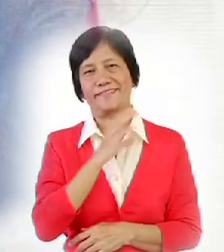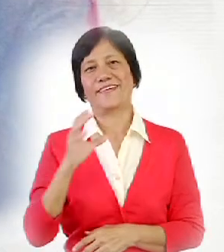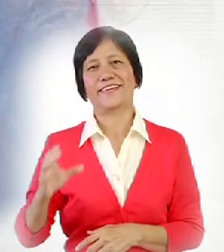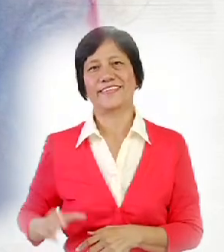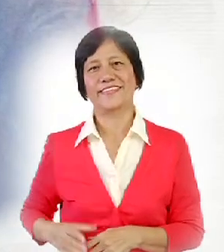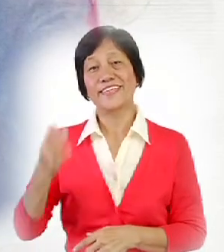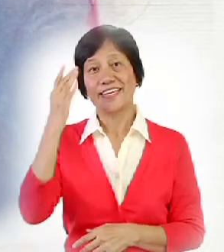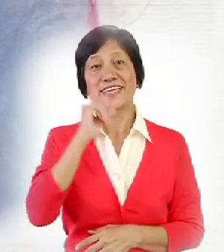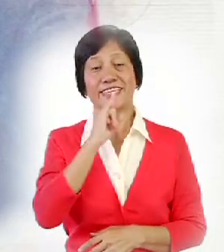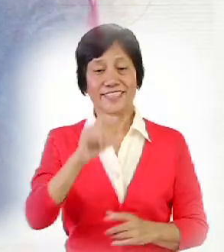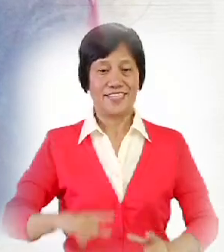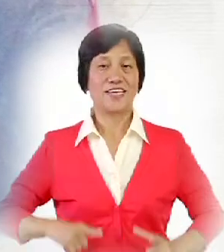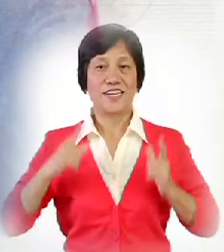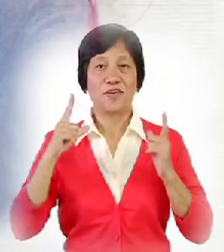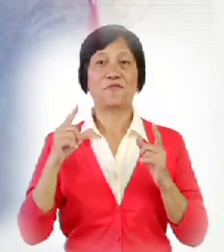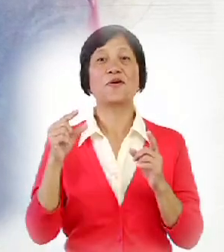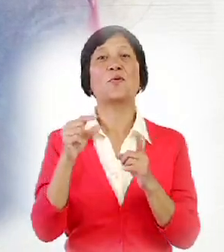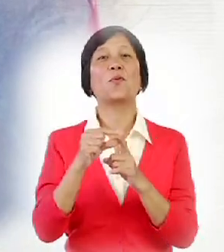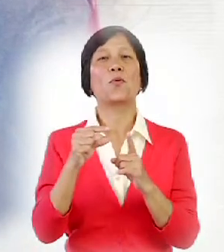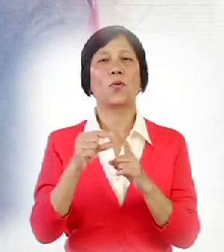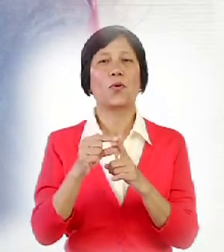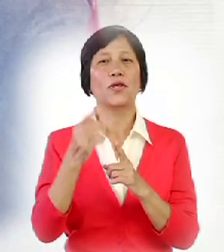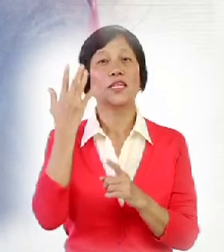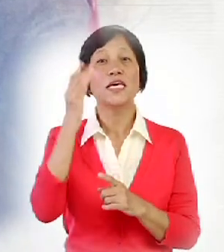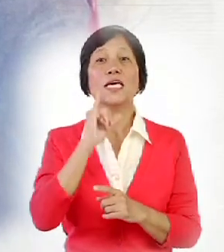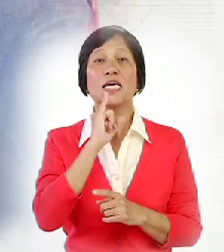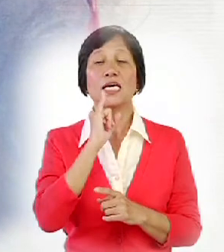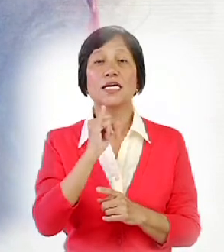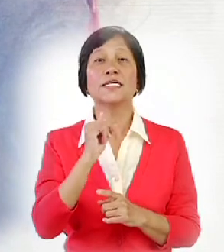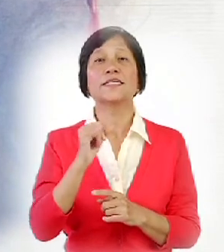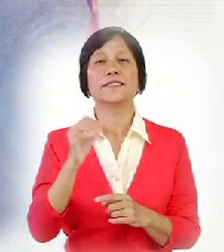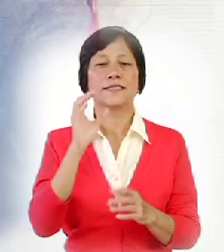is the living Word. He is the commandment of